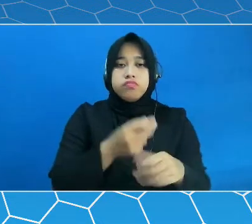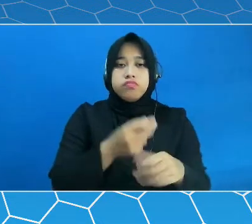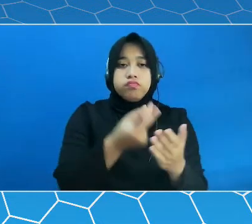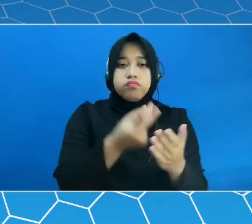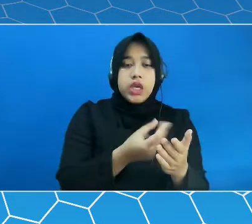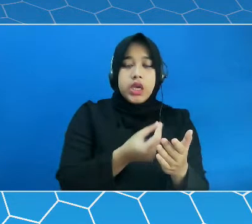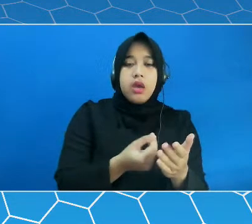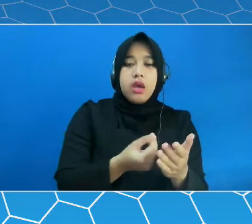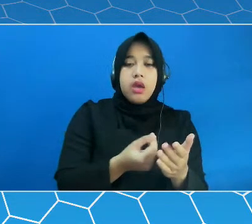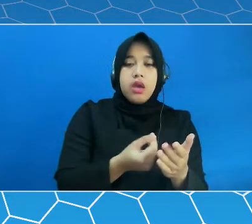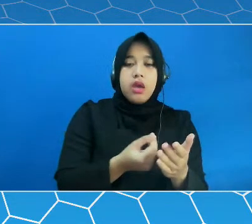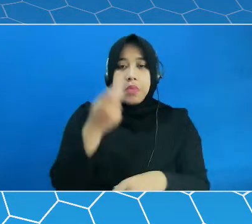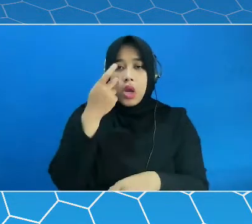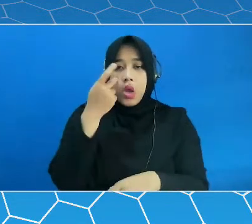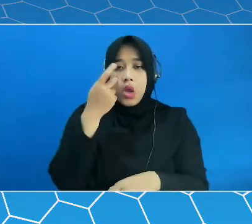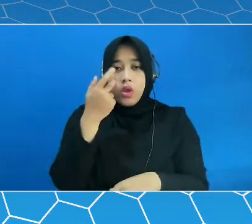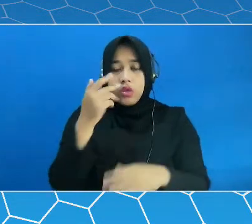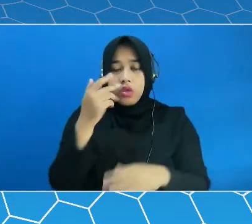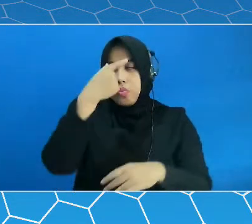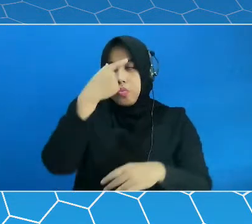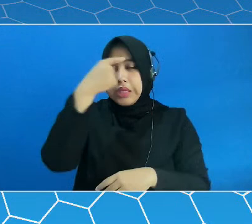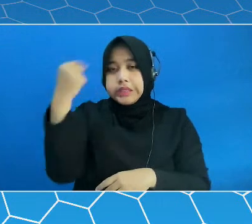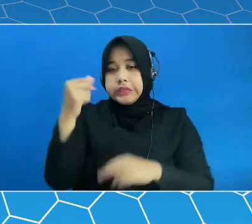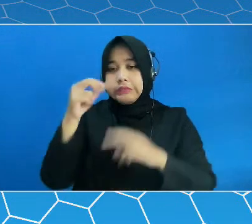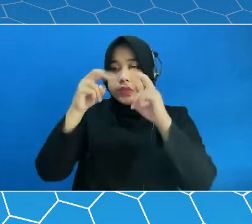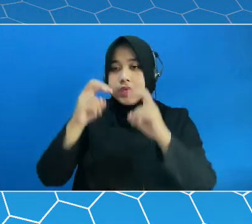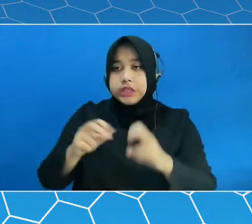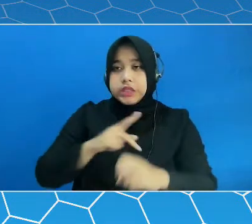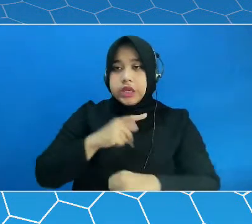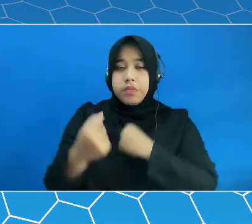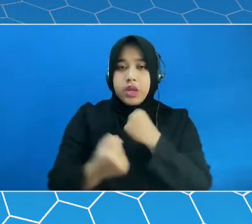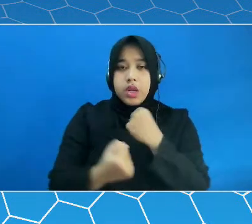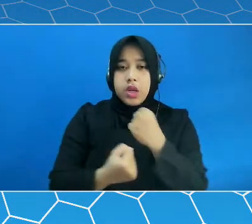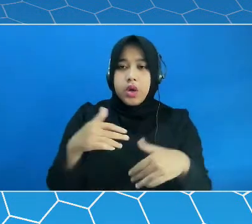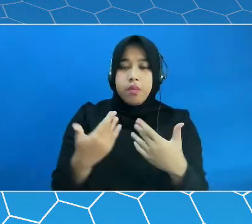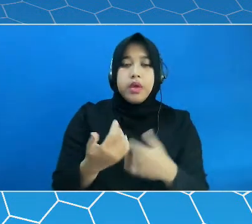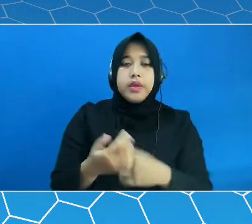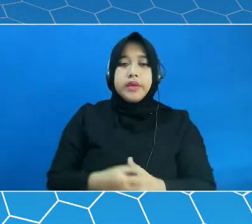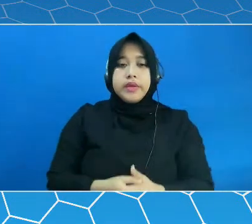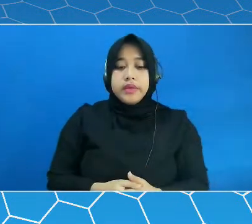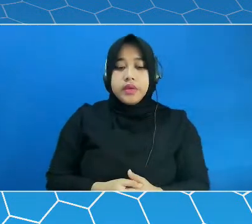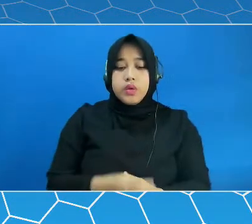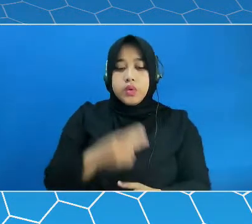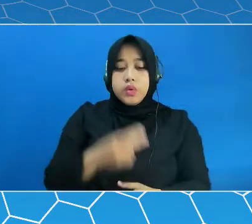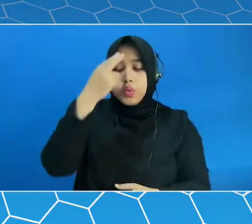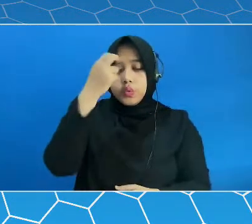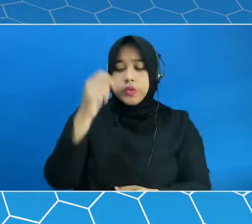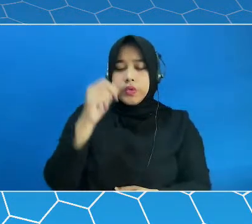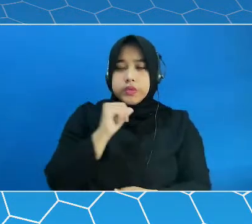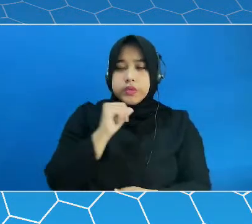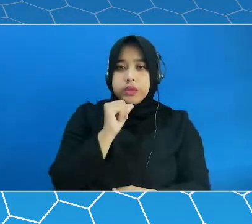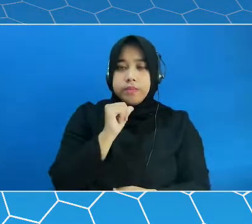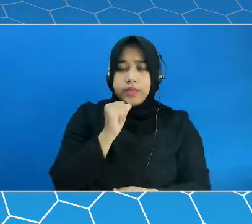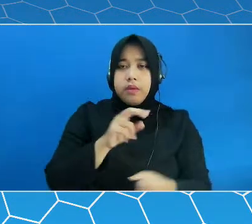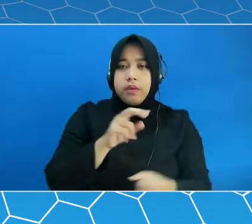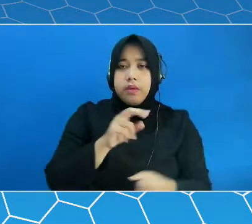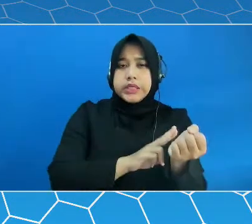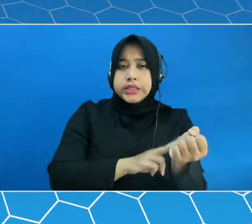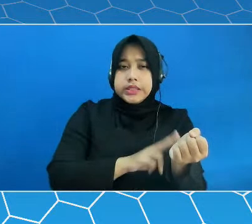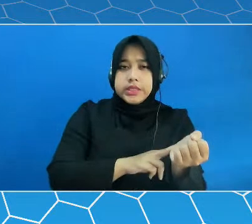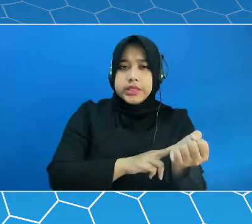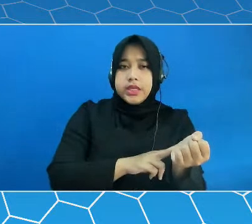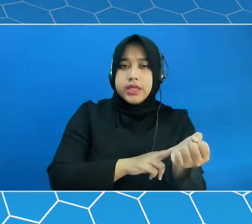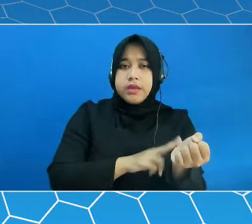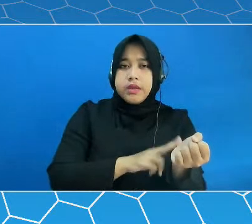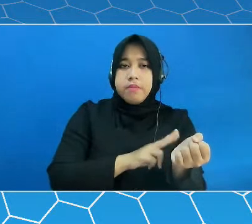So the study is recruiting hospitalized adult patients recovering from confirmed COVID-19 and approaching